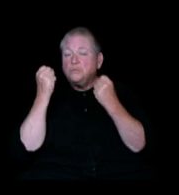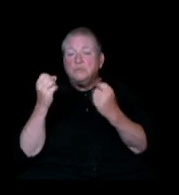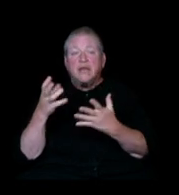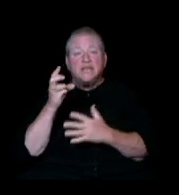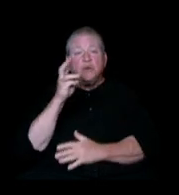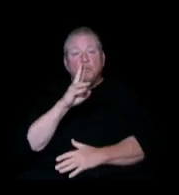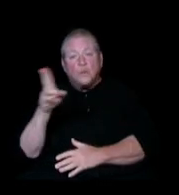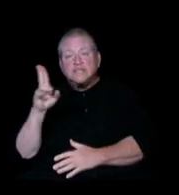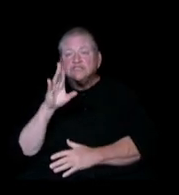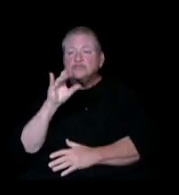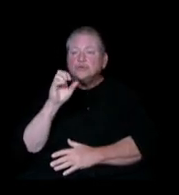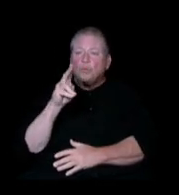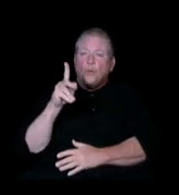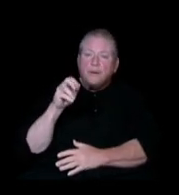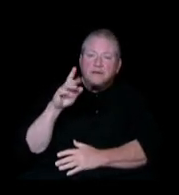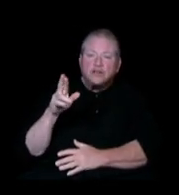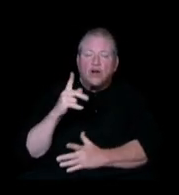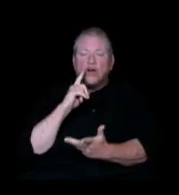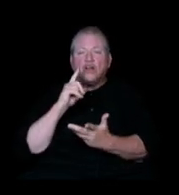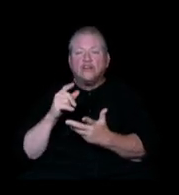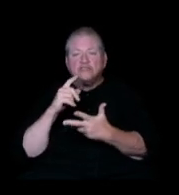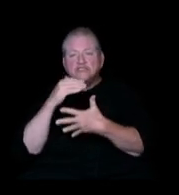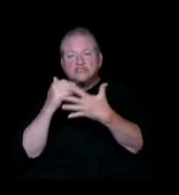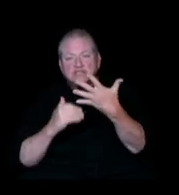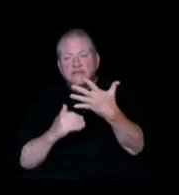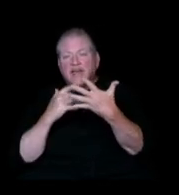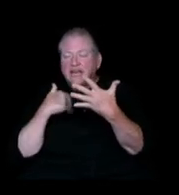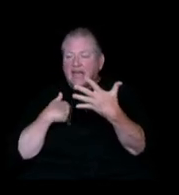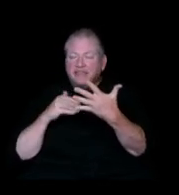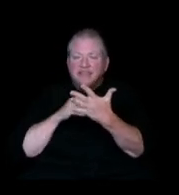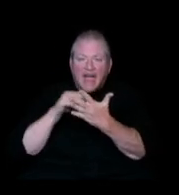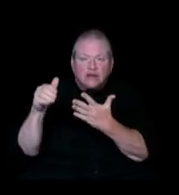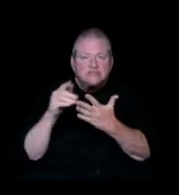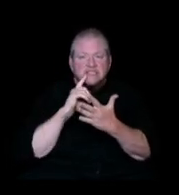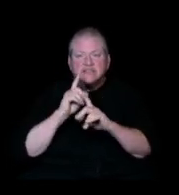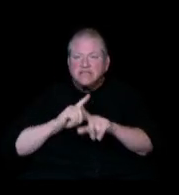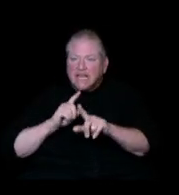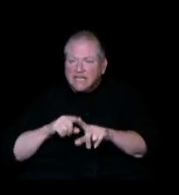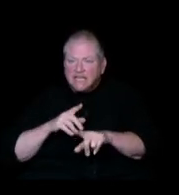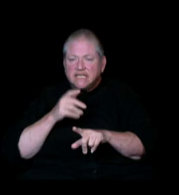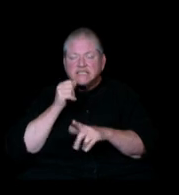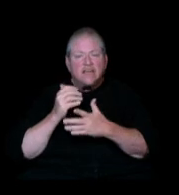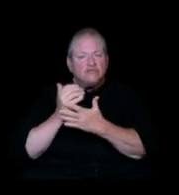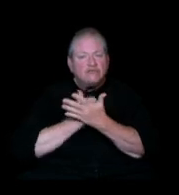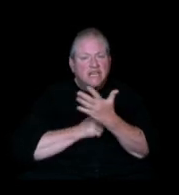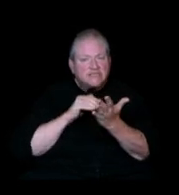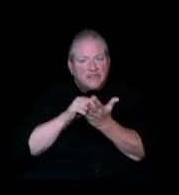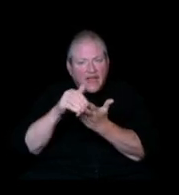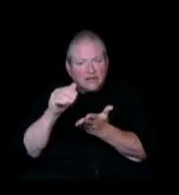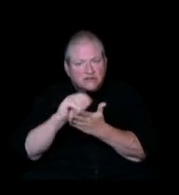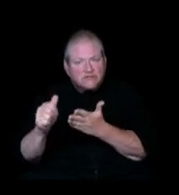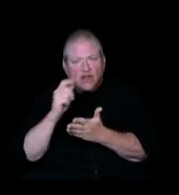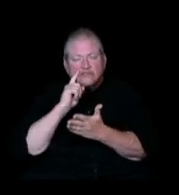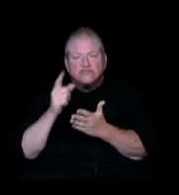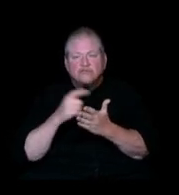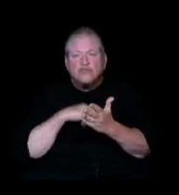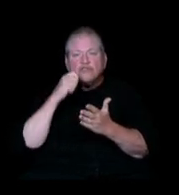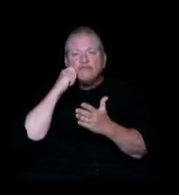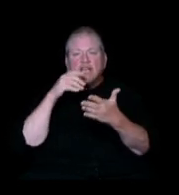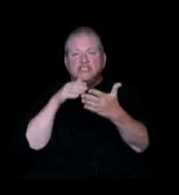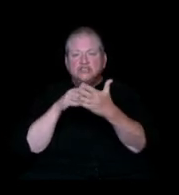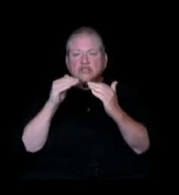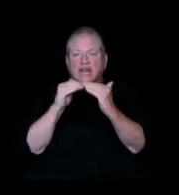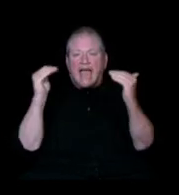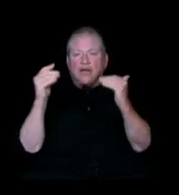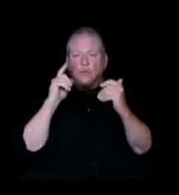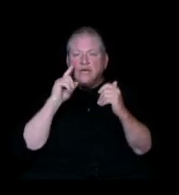dozens of Western Insight and other webinars, which engaged thousands of attendees and raised thousands of dollars for the Racial Inequity Fund